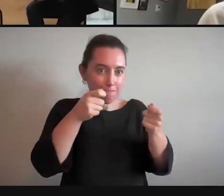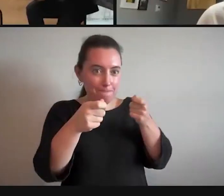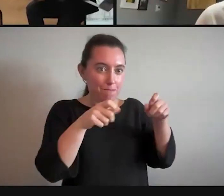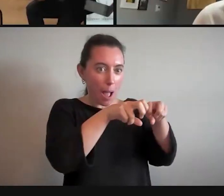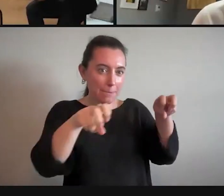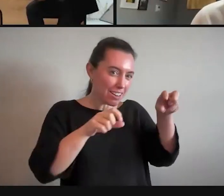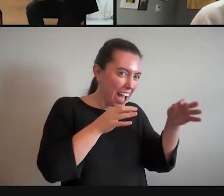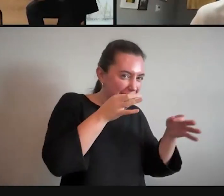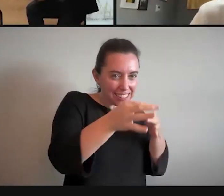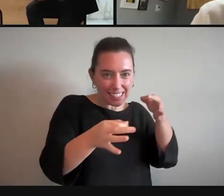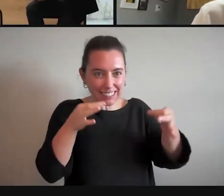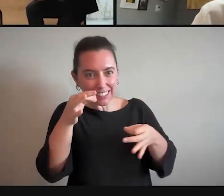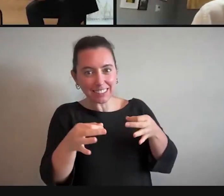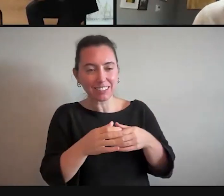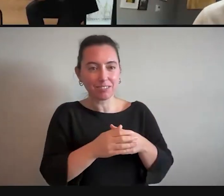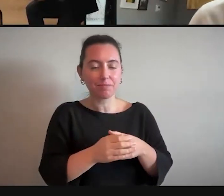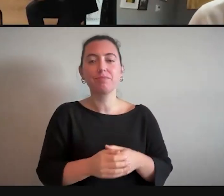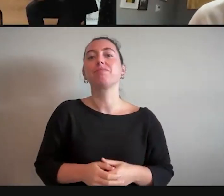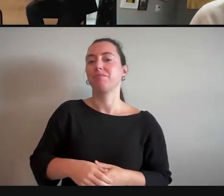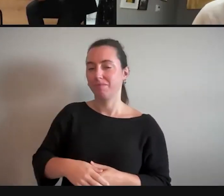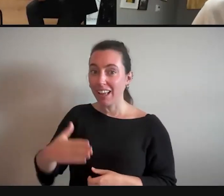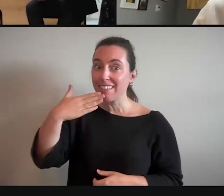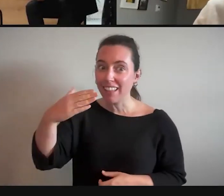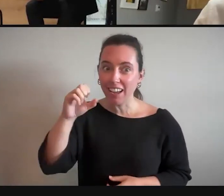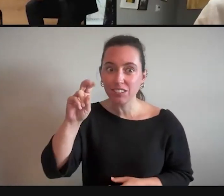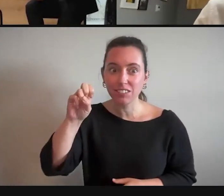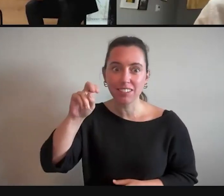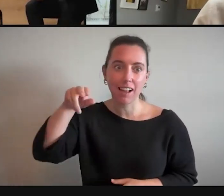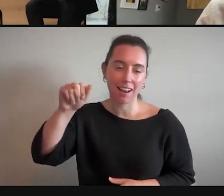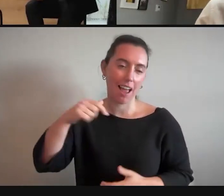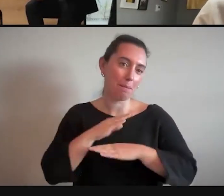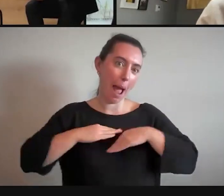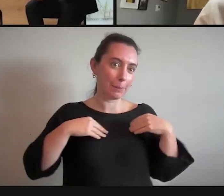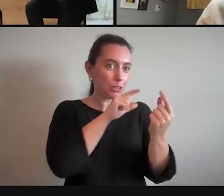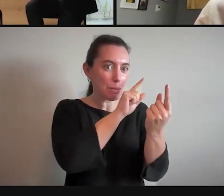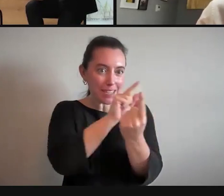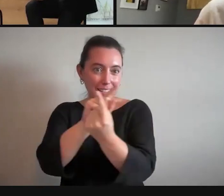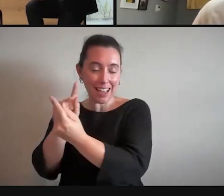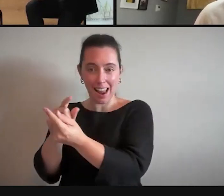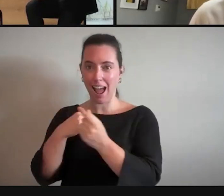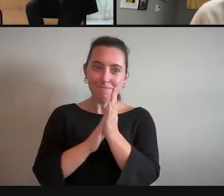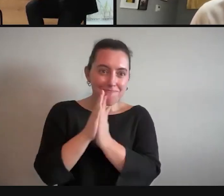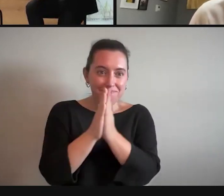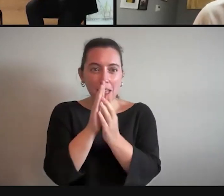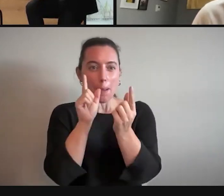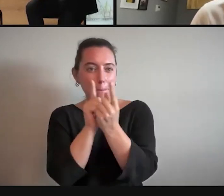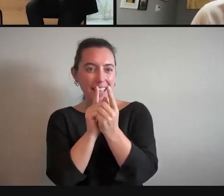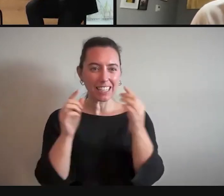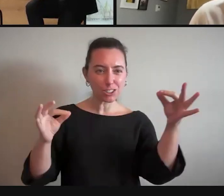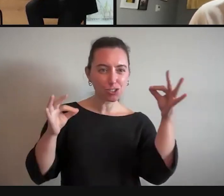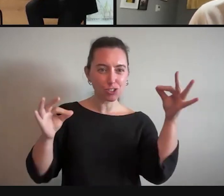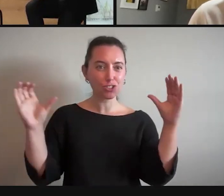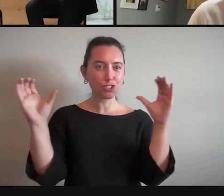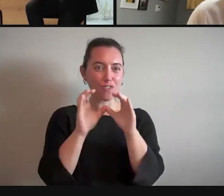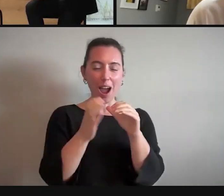you, Susanna, and it's a pleasure meeting you. I'm always excited to meet certified professionals and sharing with